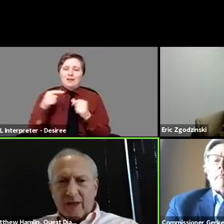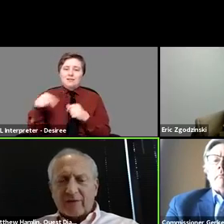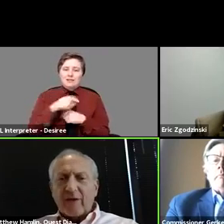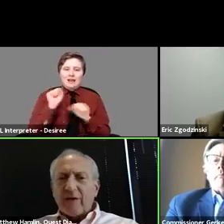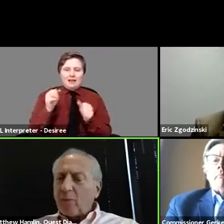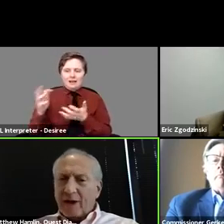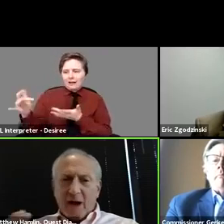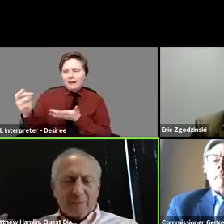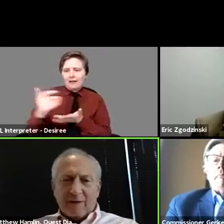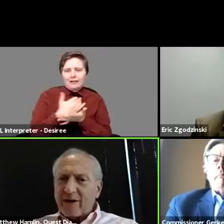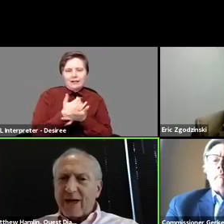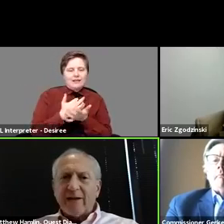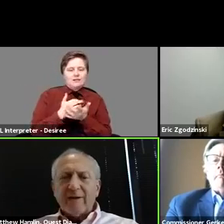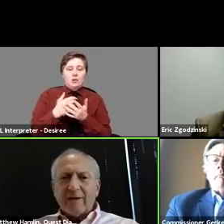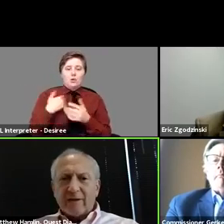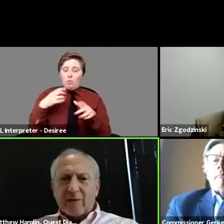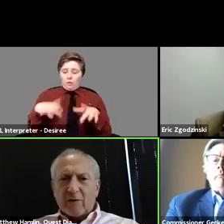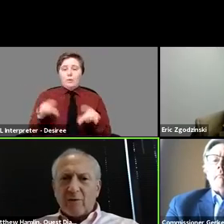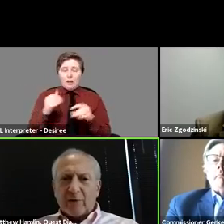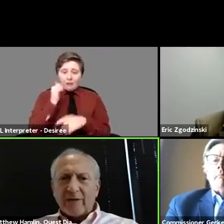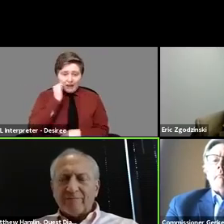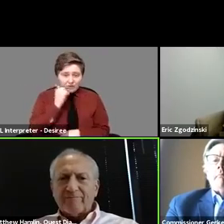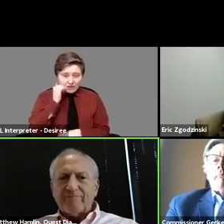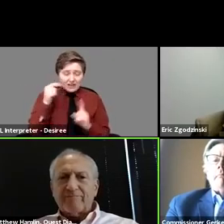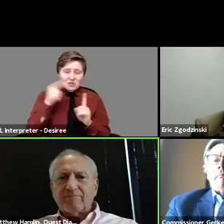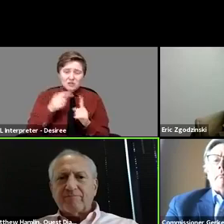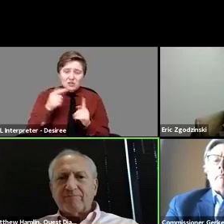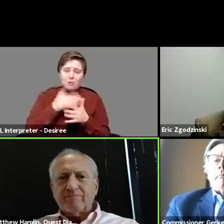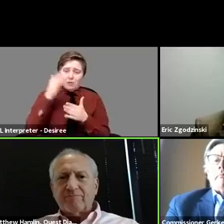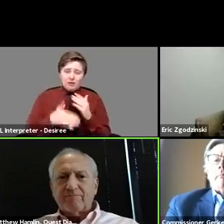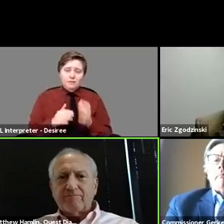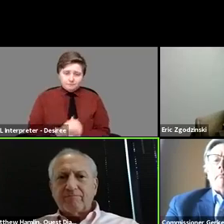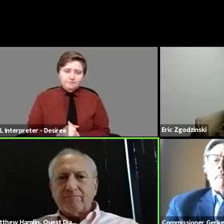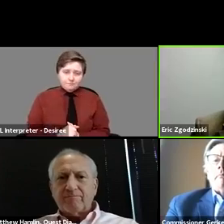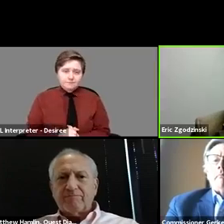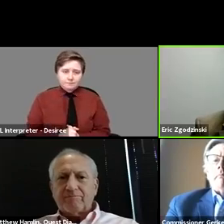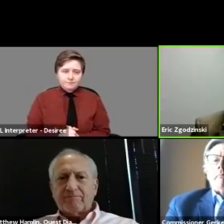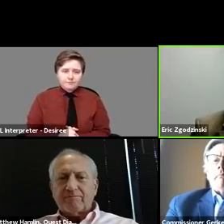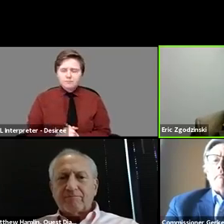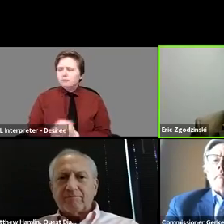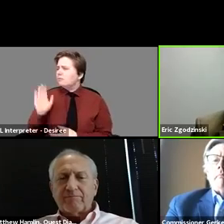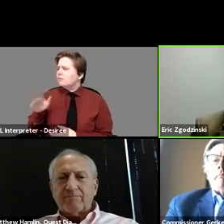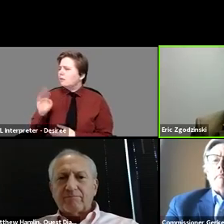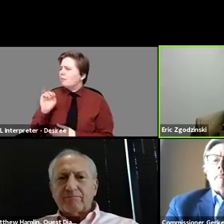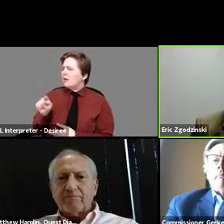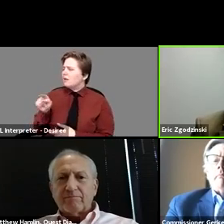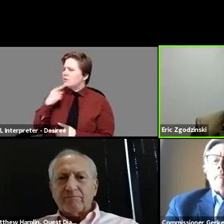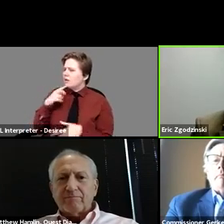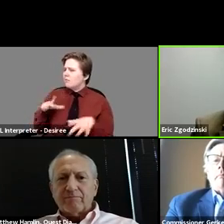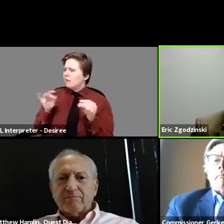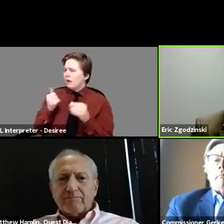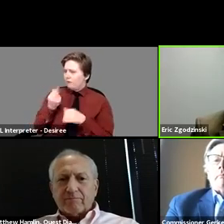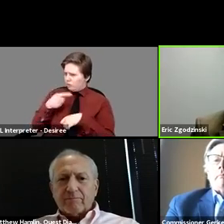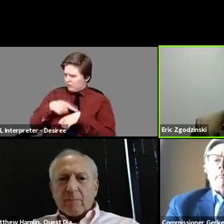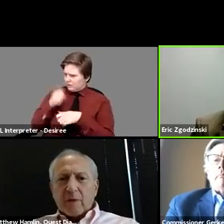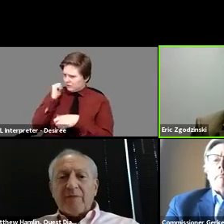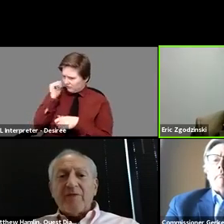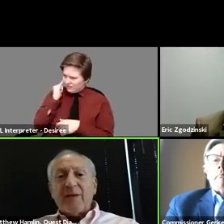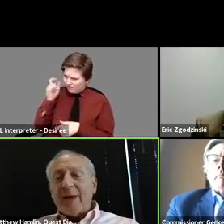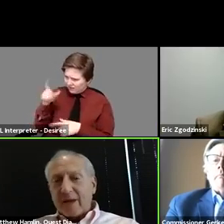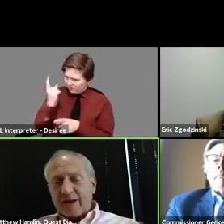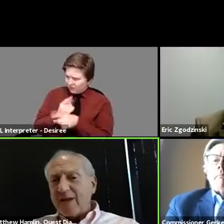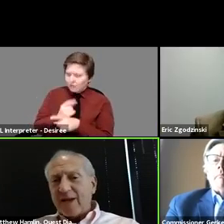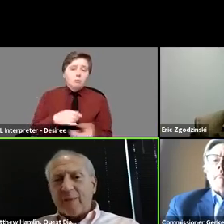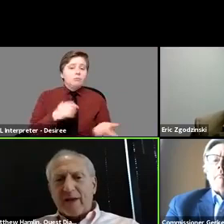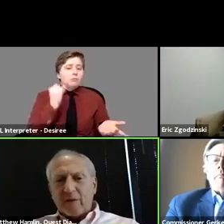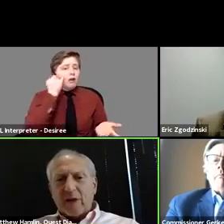facilities are able to collect. We'll pick up every day until completed. Actually, Matt, I think you said that you pick up a couple times a day if needed, correct? If